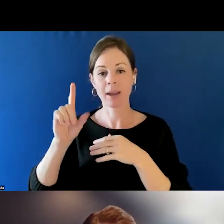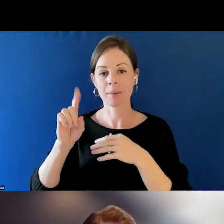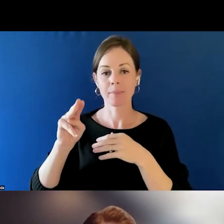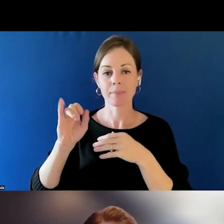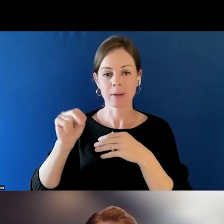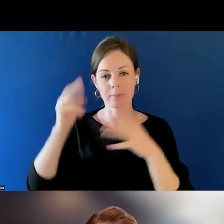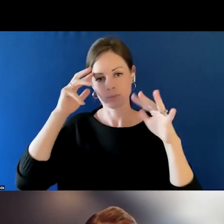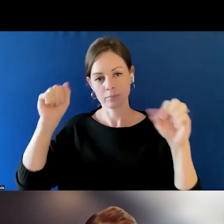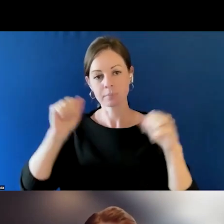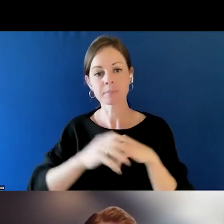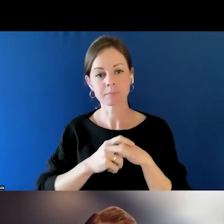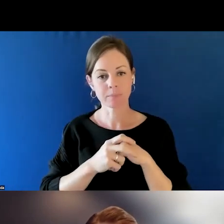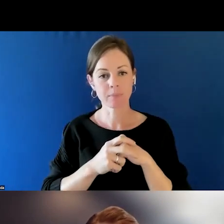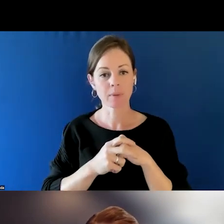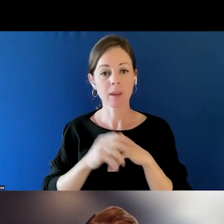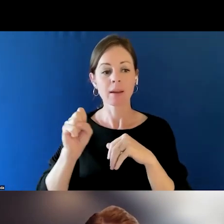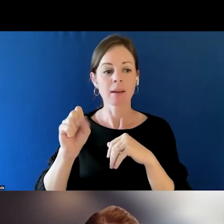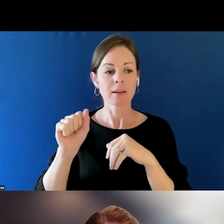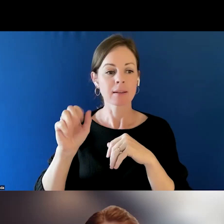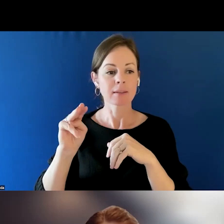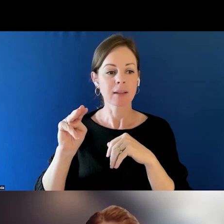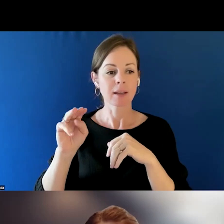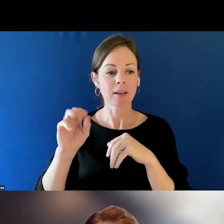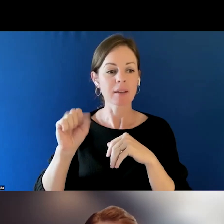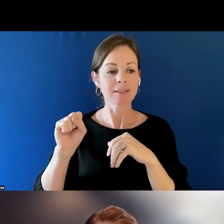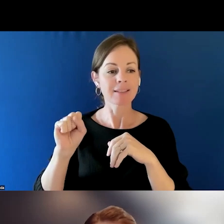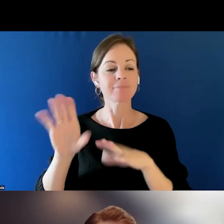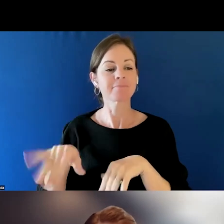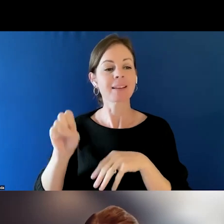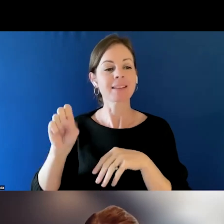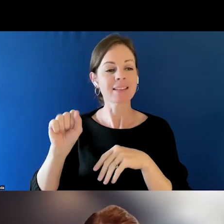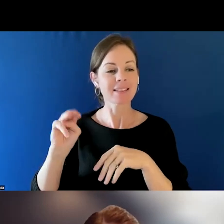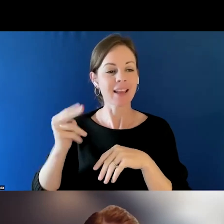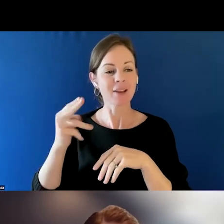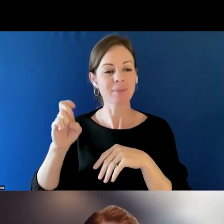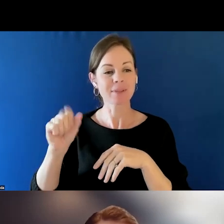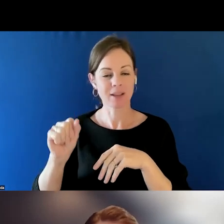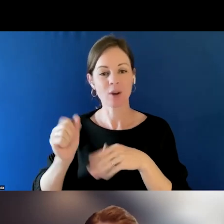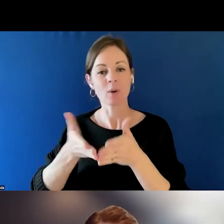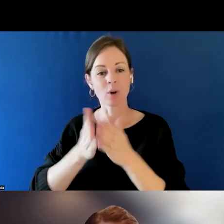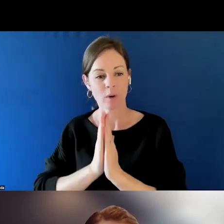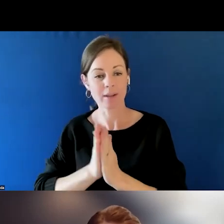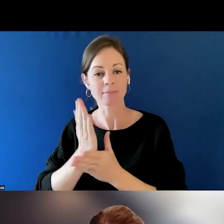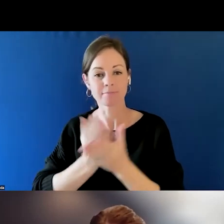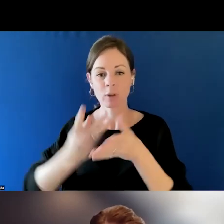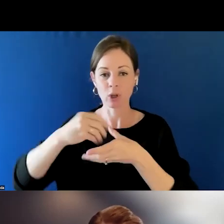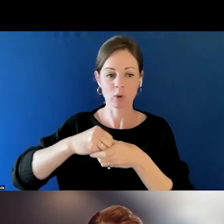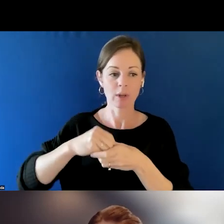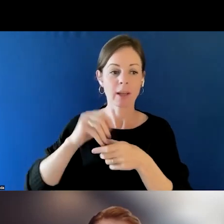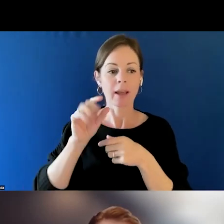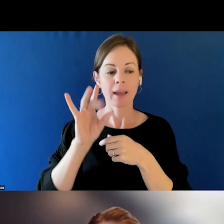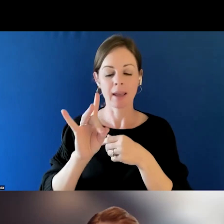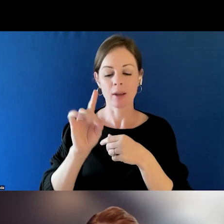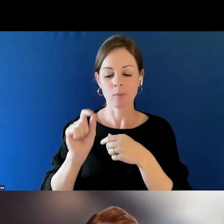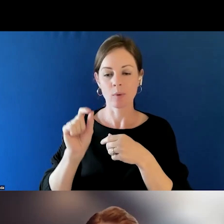quick highlights. SAMHSA overall strong, continued robust funding request as part of this document, $8.1 billion